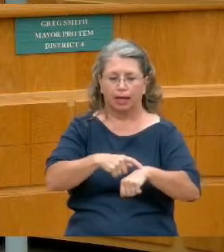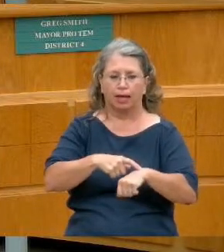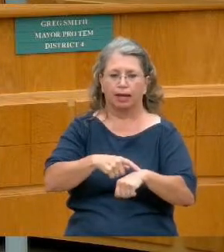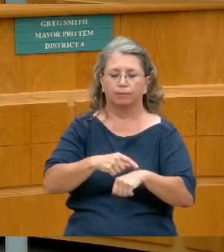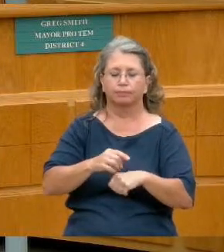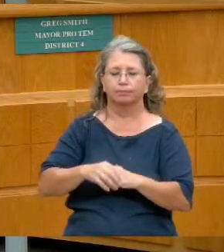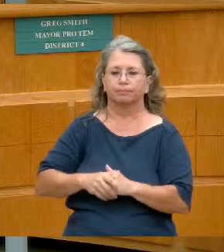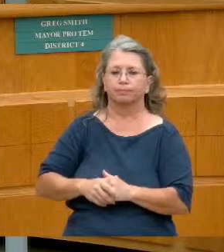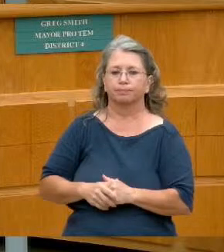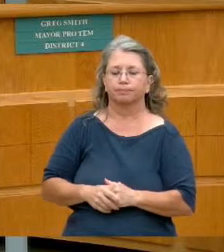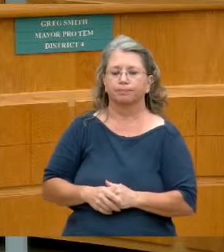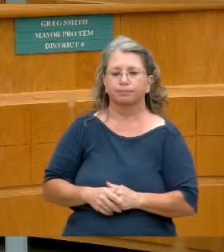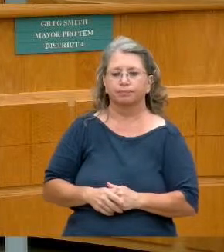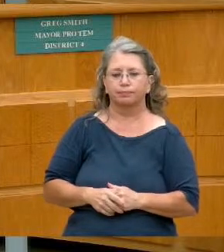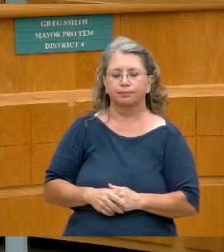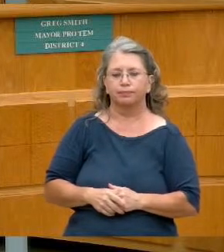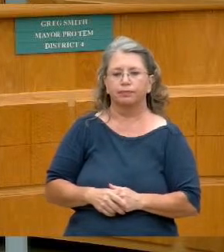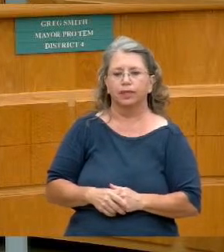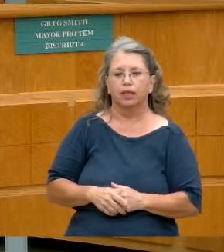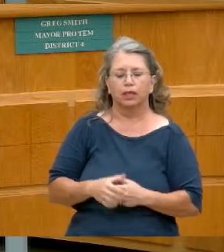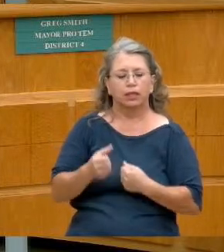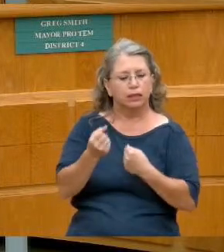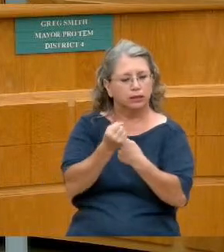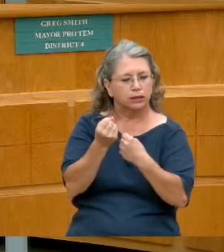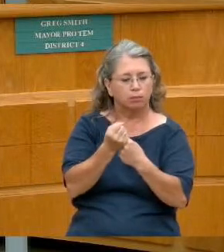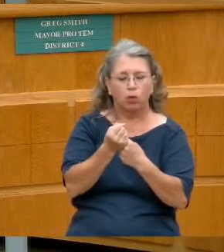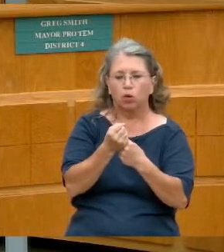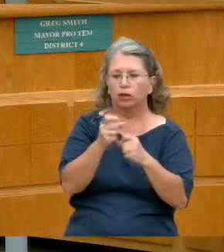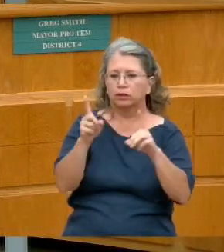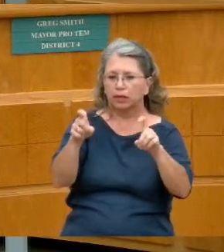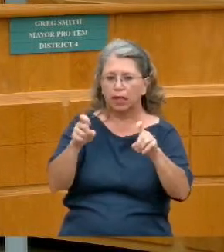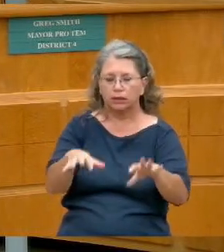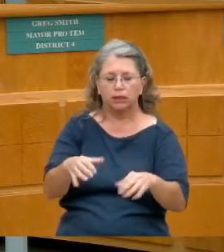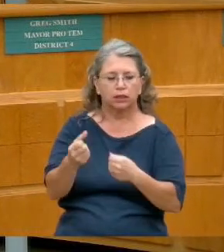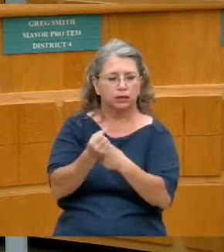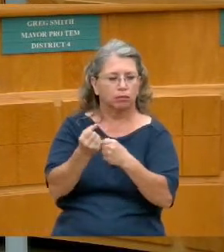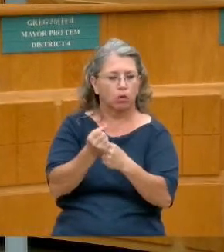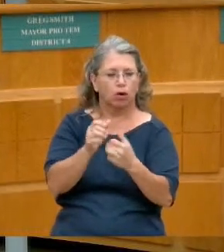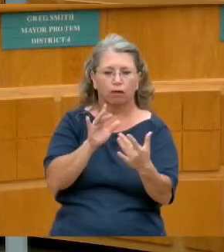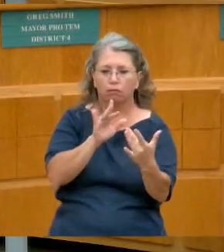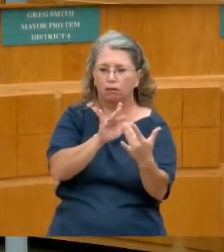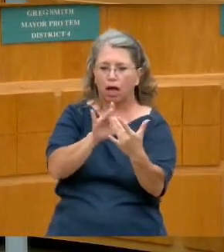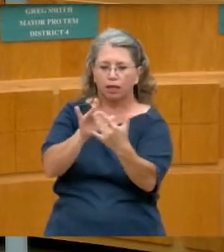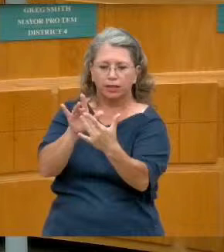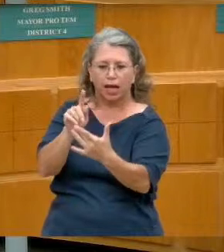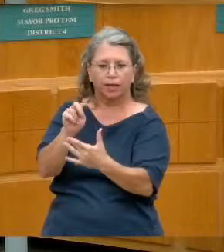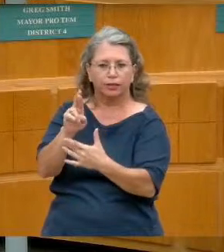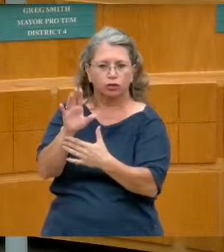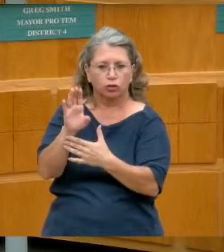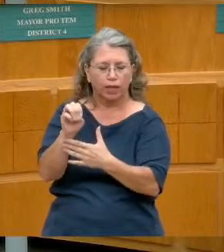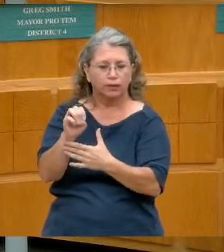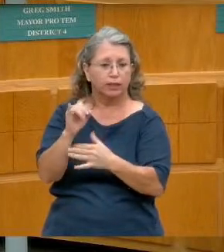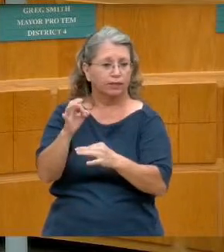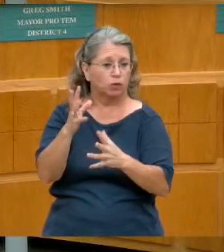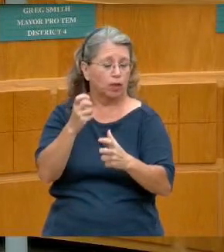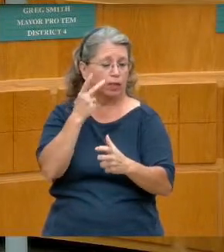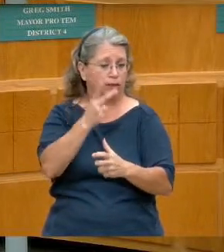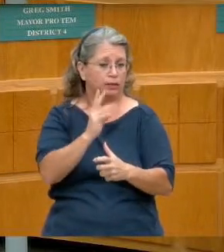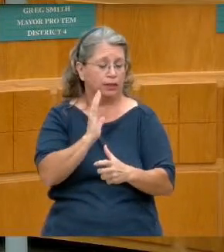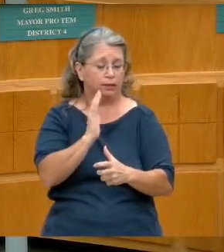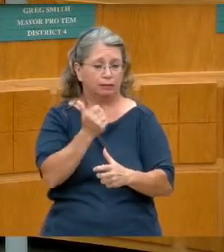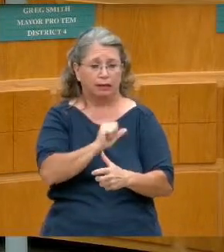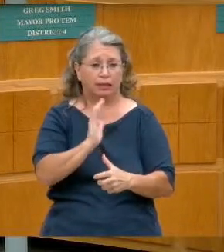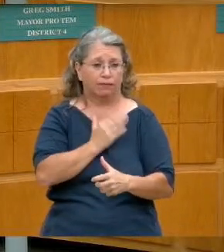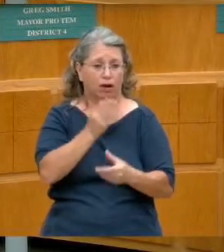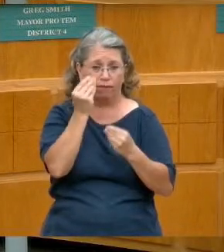Support testing and contact tracing, and if you want to see any of the task force's dashboards or graphs and